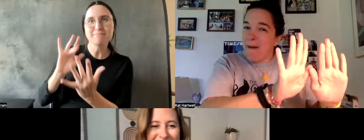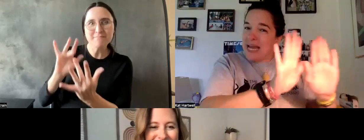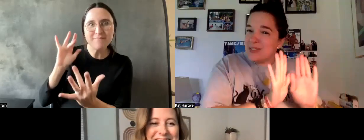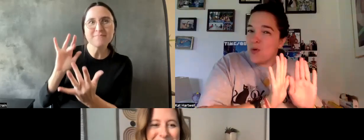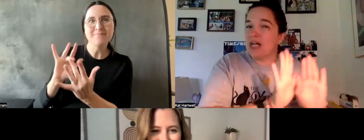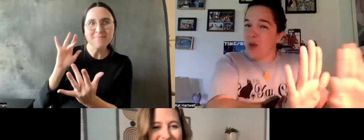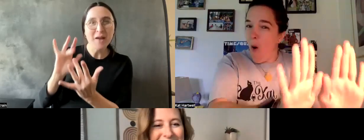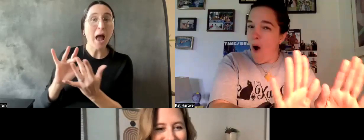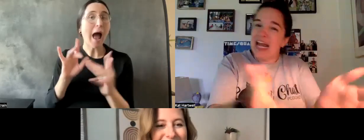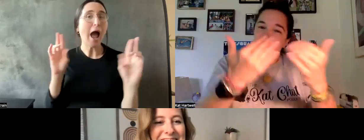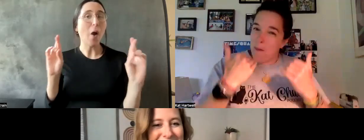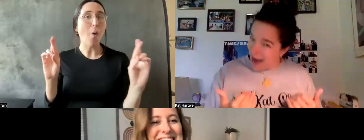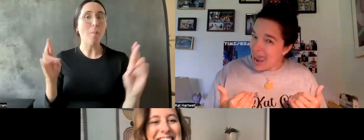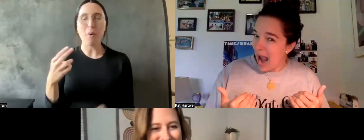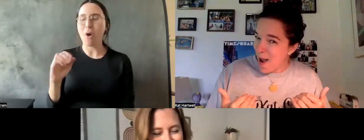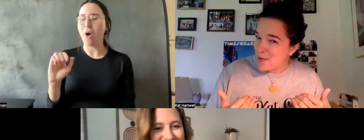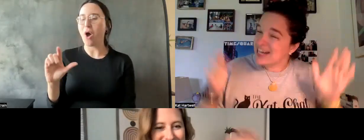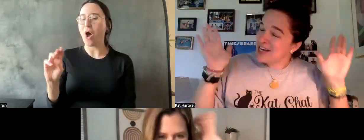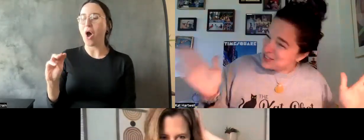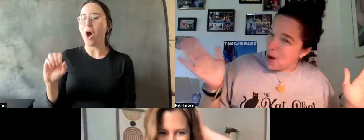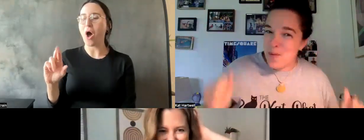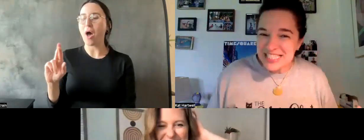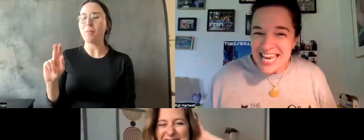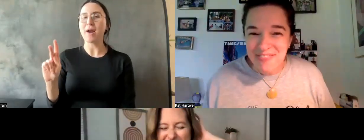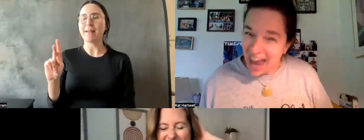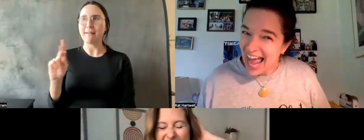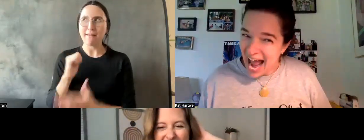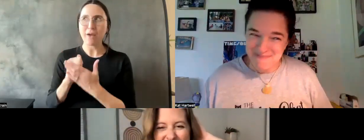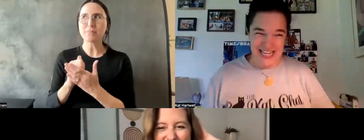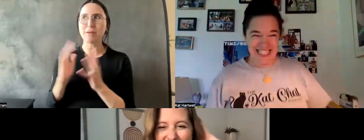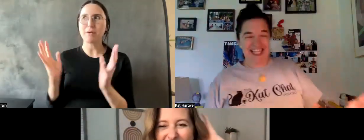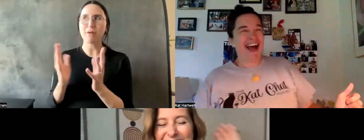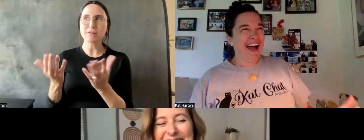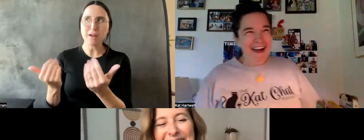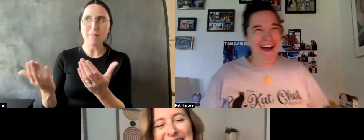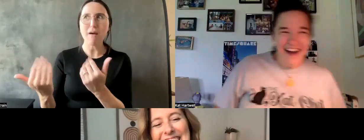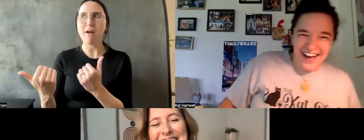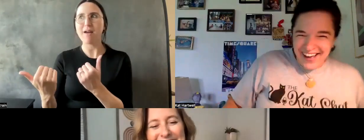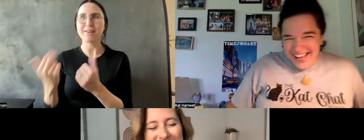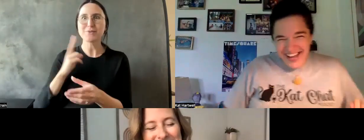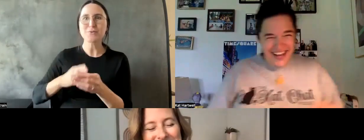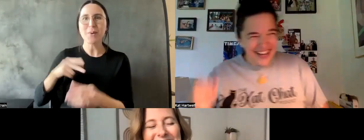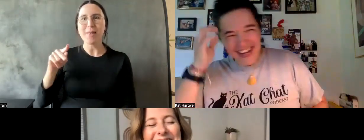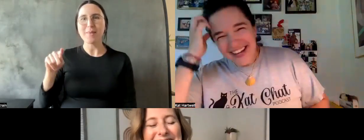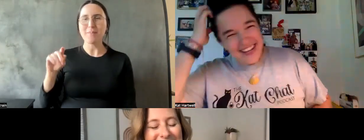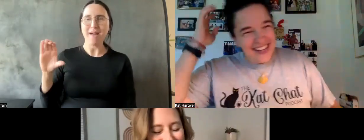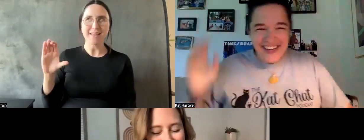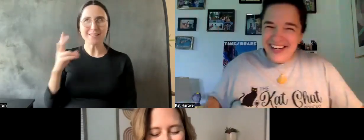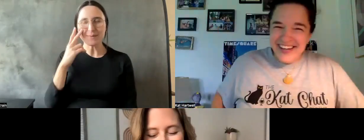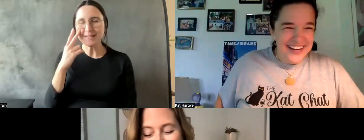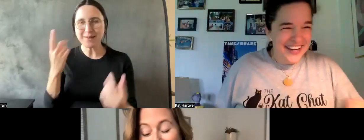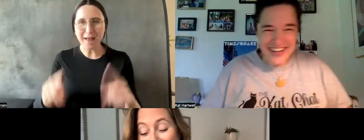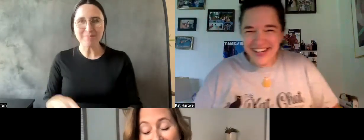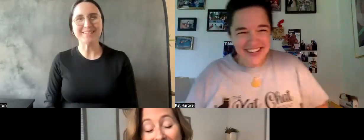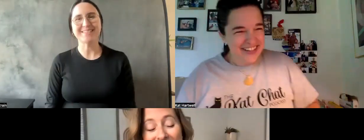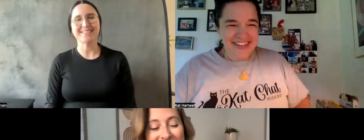pushing them into the door, into my house. So let's see if that happens. Oh, I love